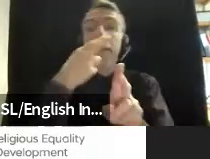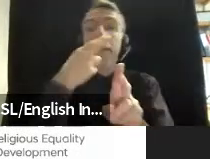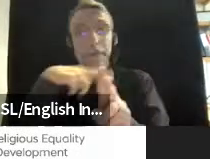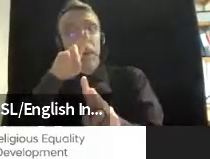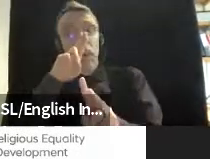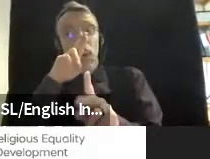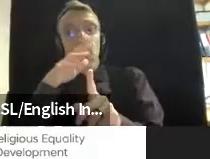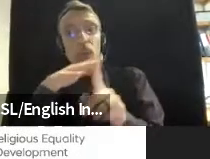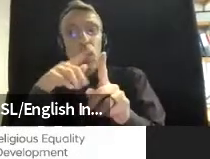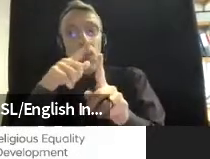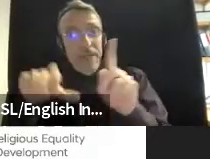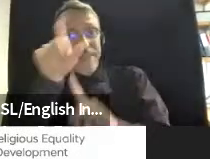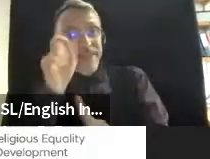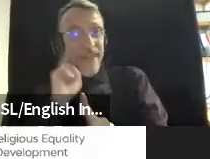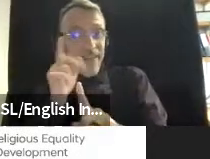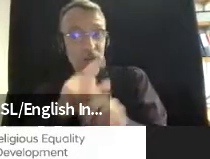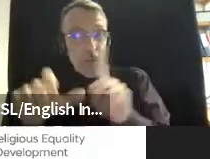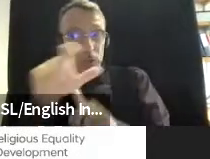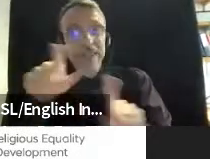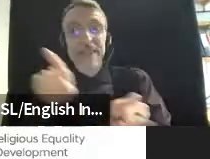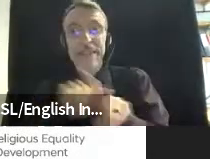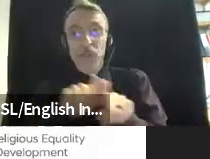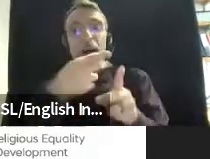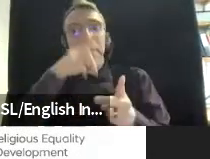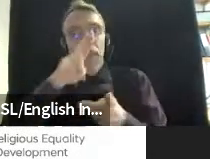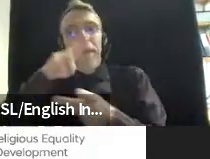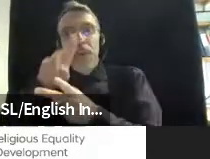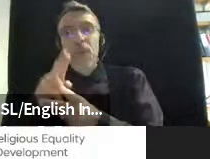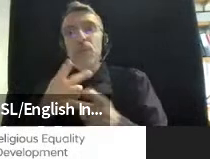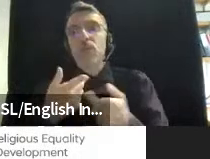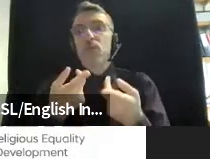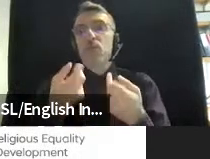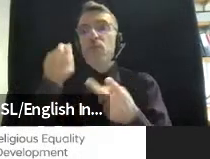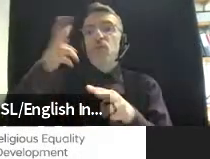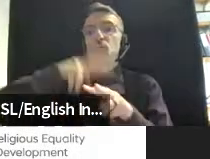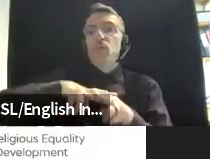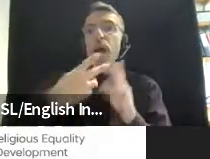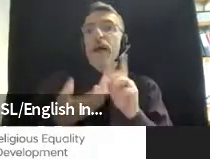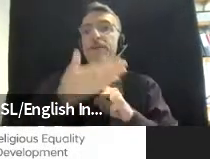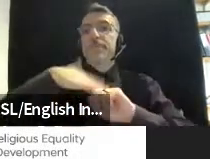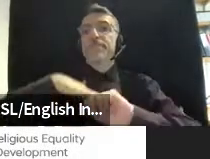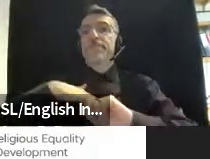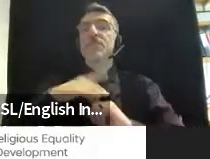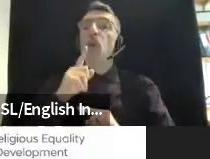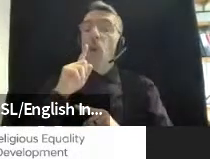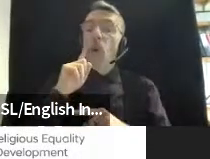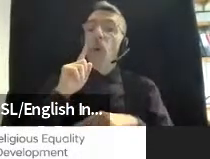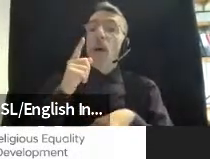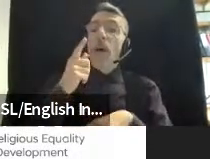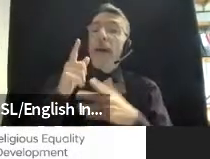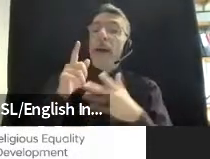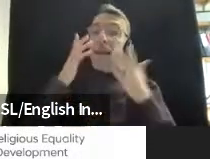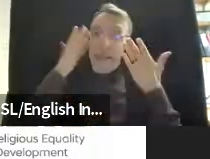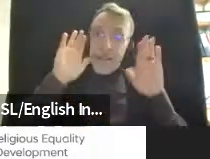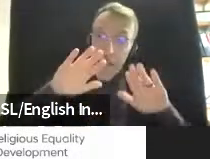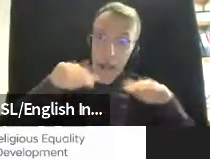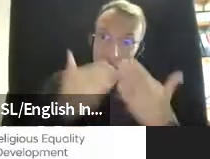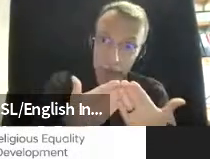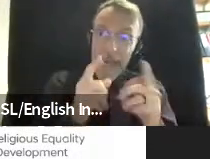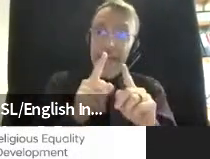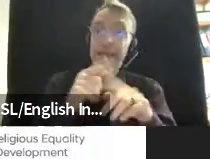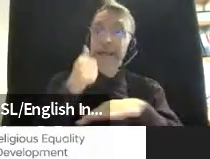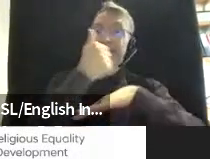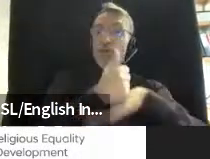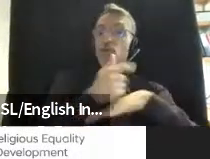of this conversion, is that Islamic institutions, following the example of